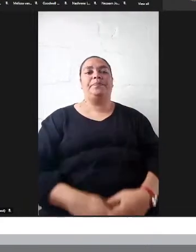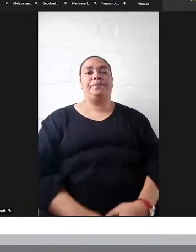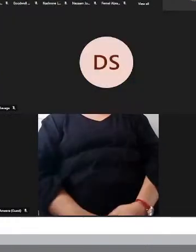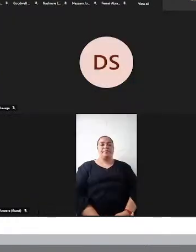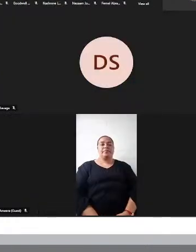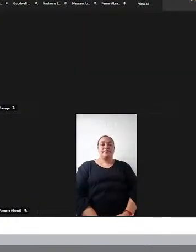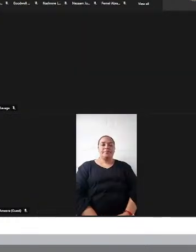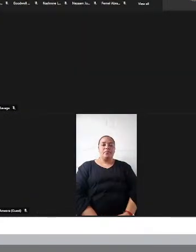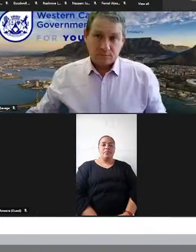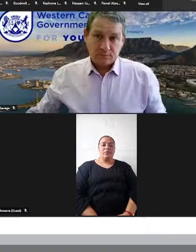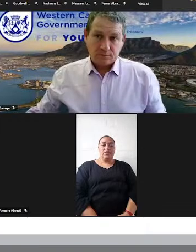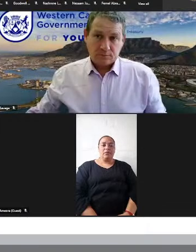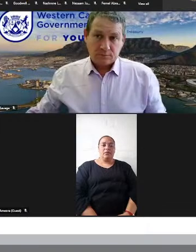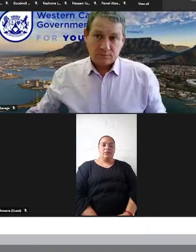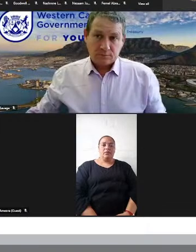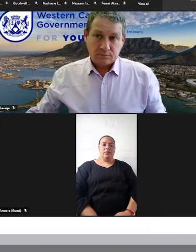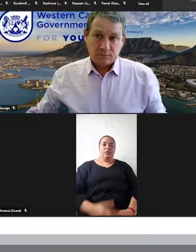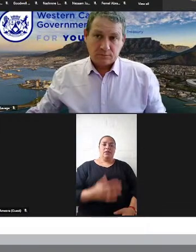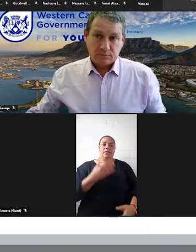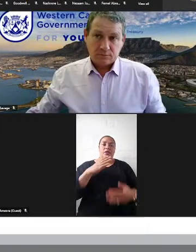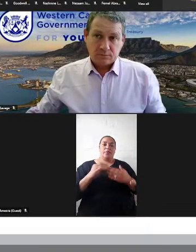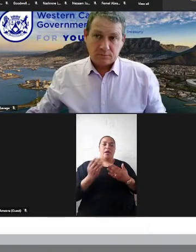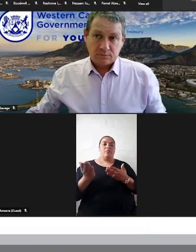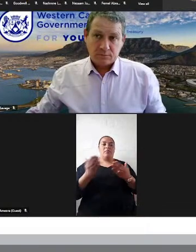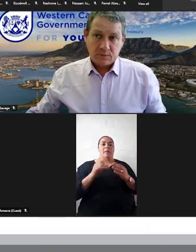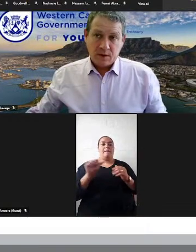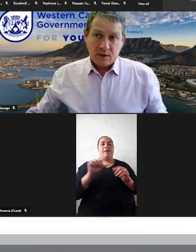Thank you, Member. We'll now hand back to the department.